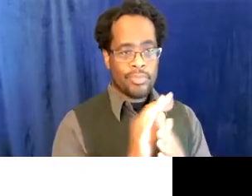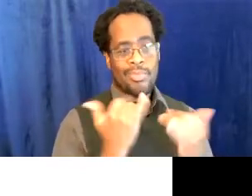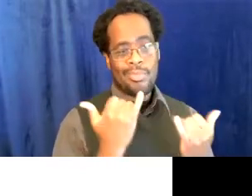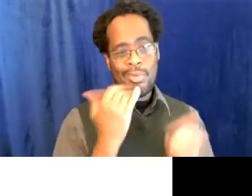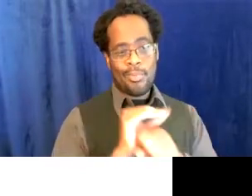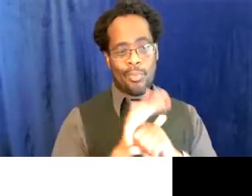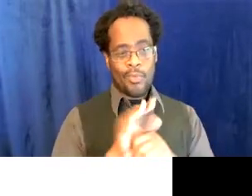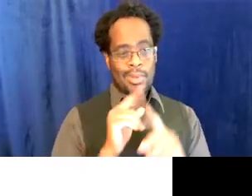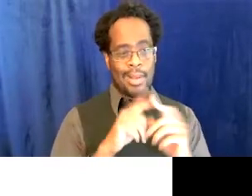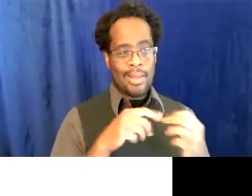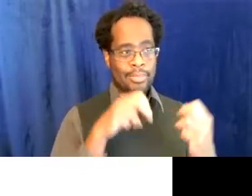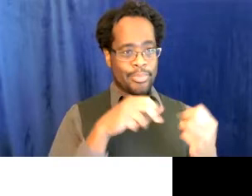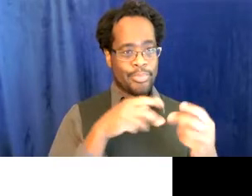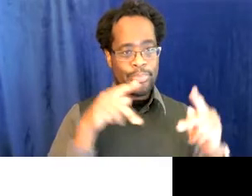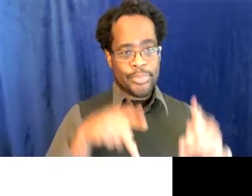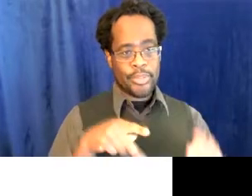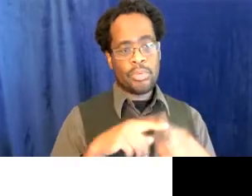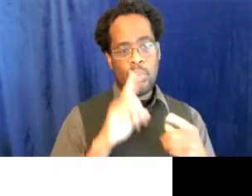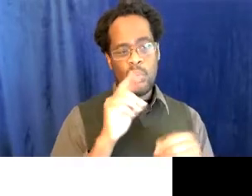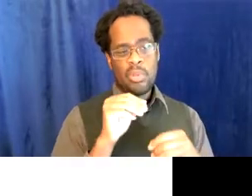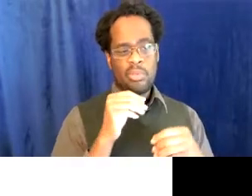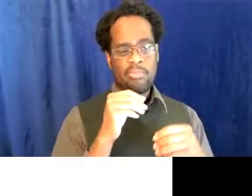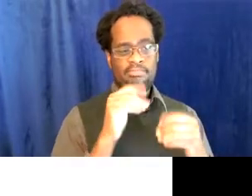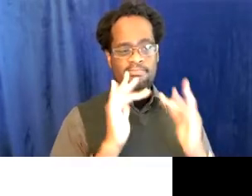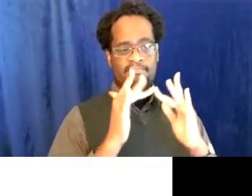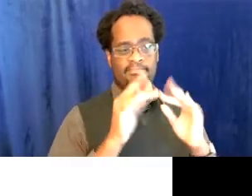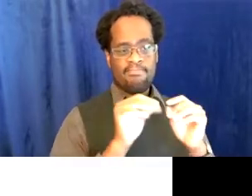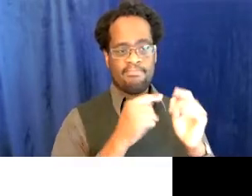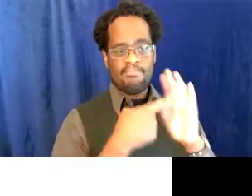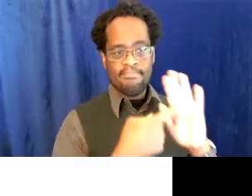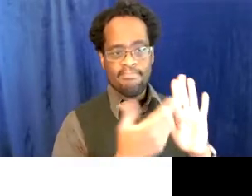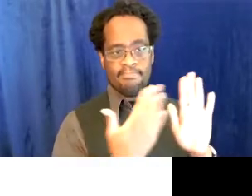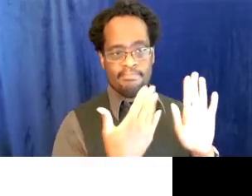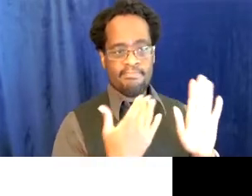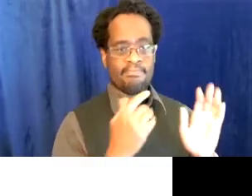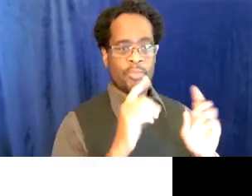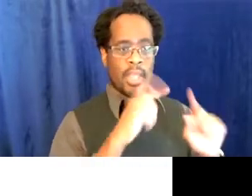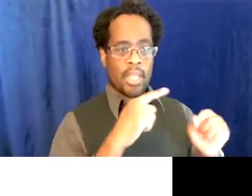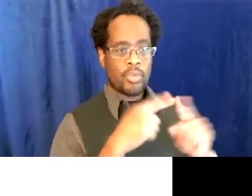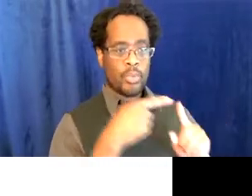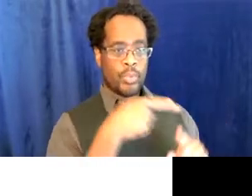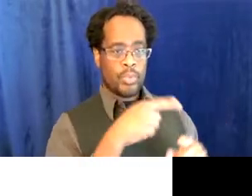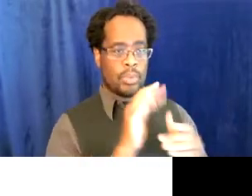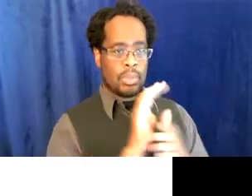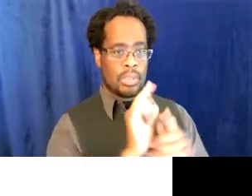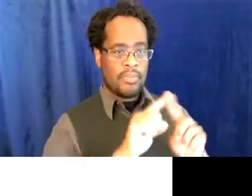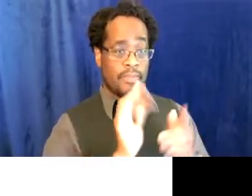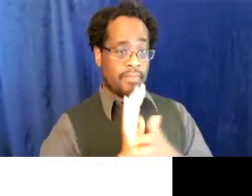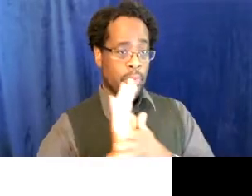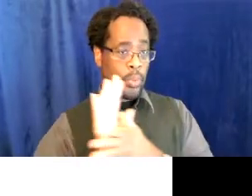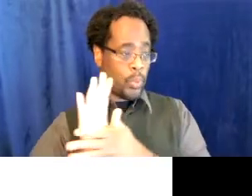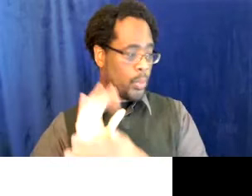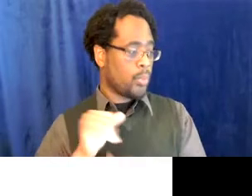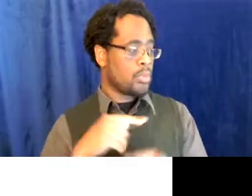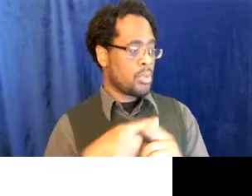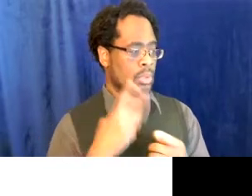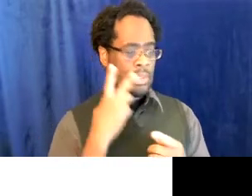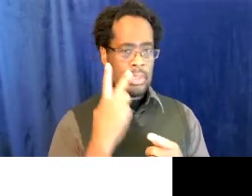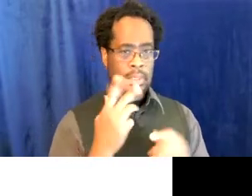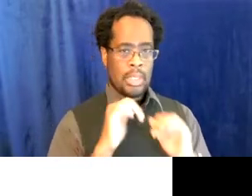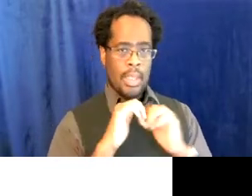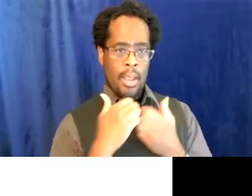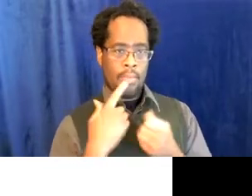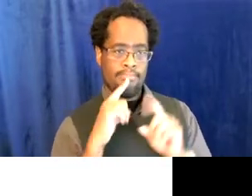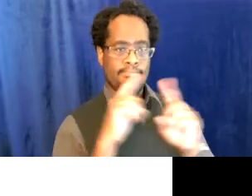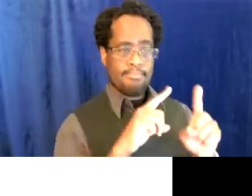will have our phase 1 preliminary study with individuals interviews. We plan to do that in the spring of 2021. We'll